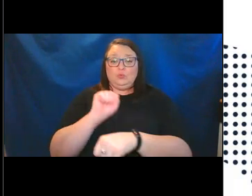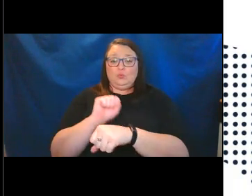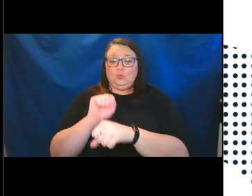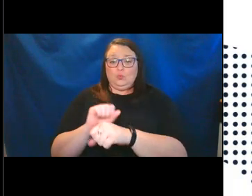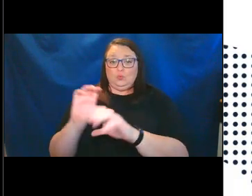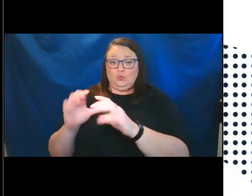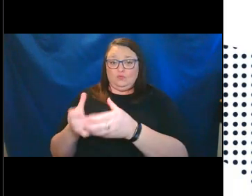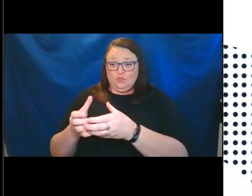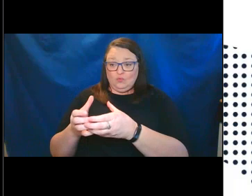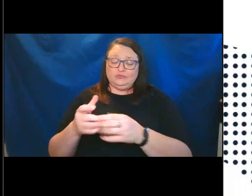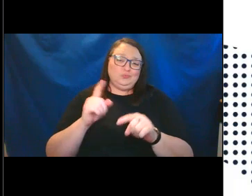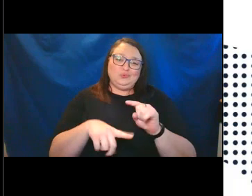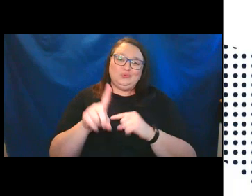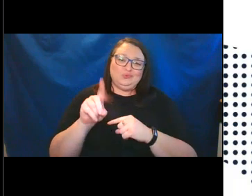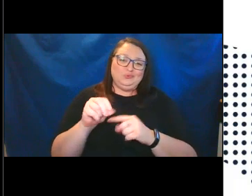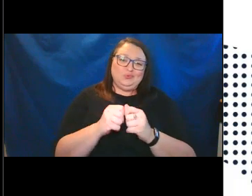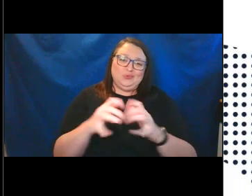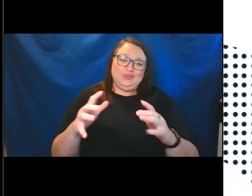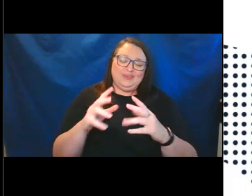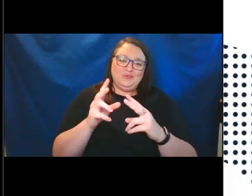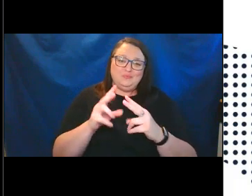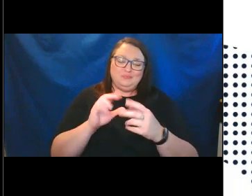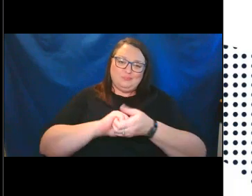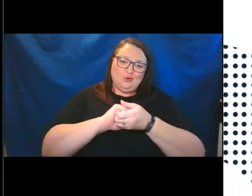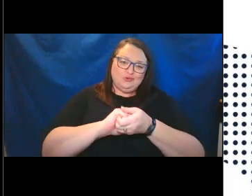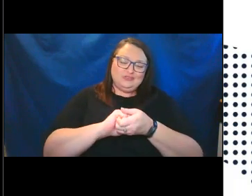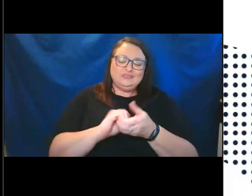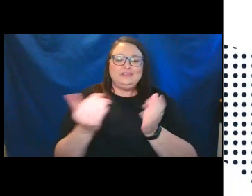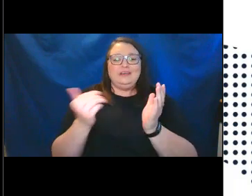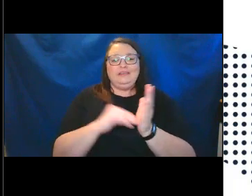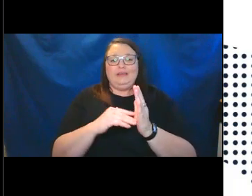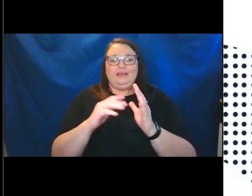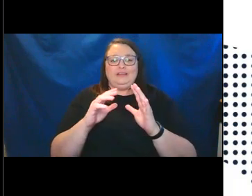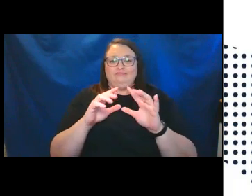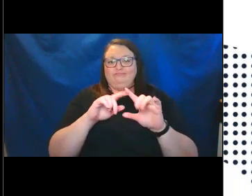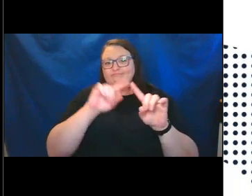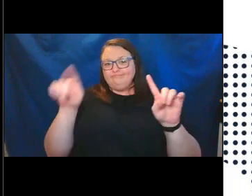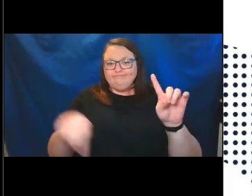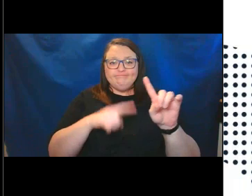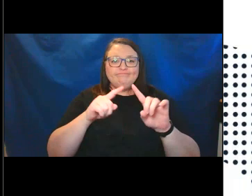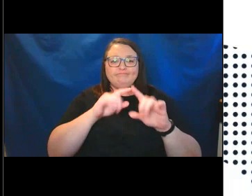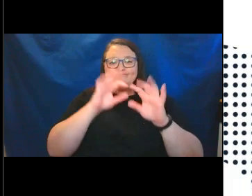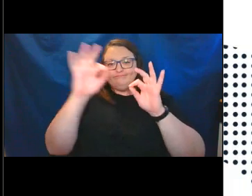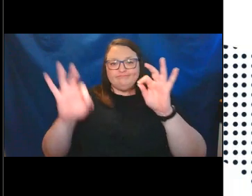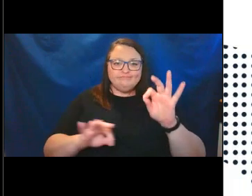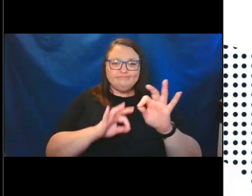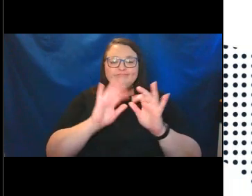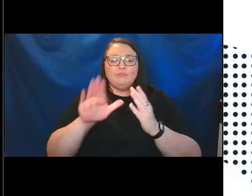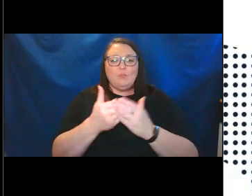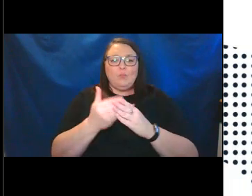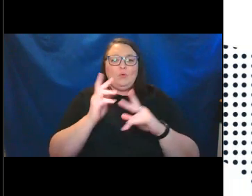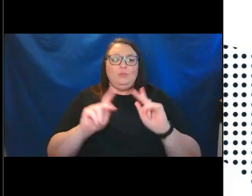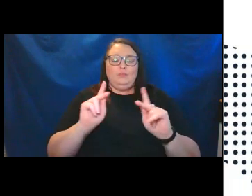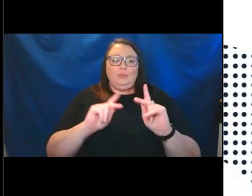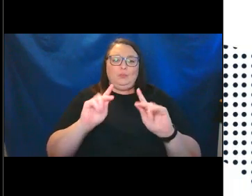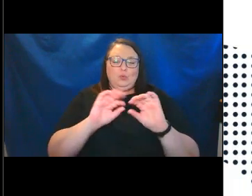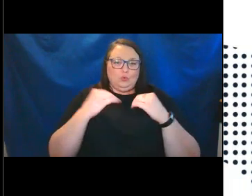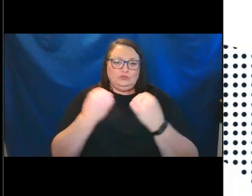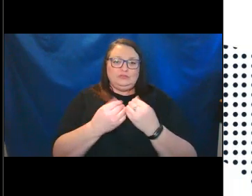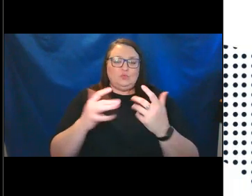partners. And here again is that holistic array of partners that have already committed to help us